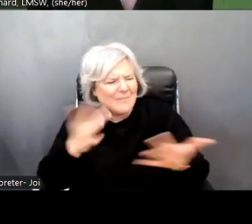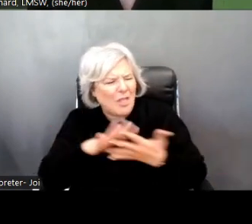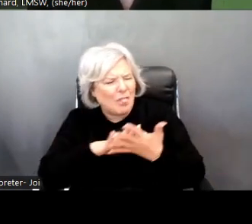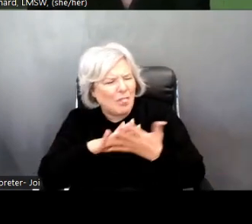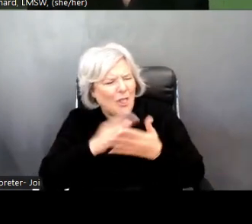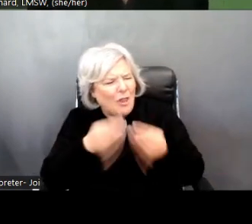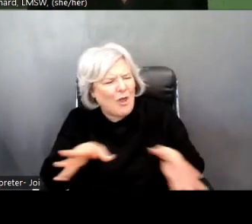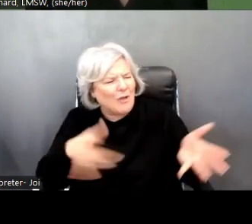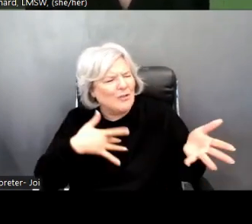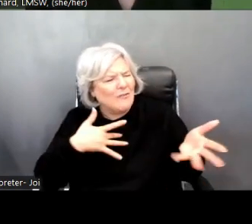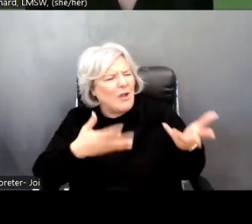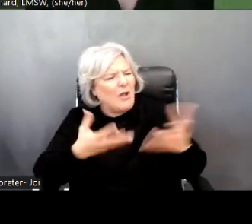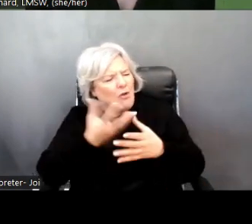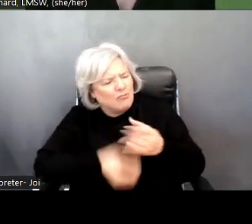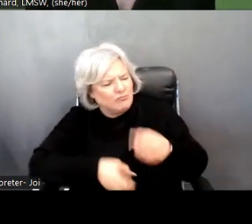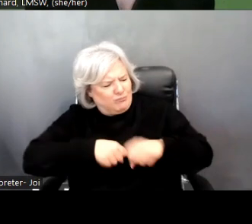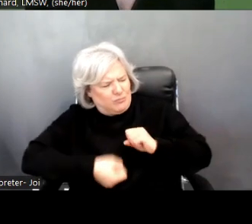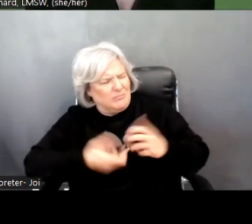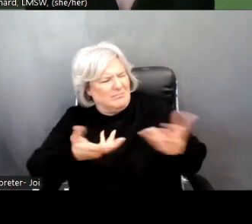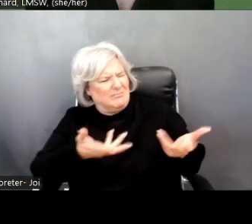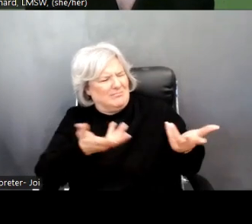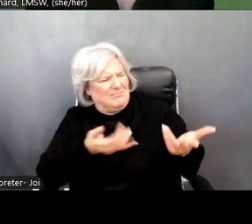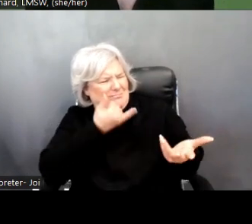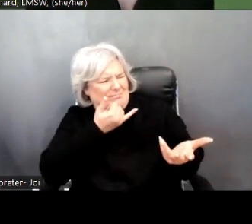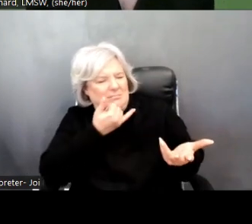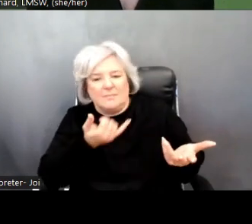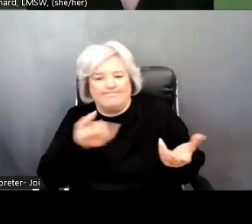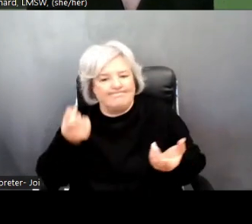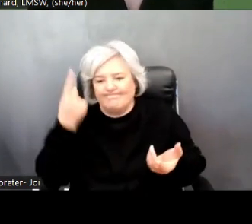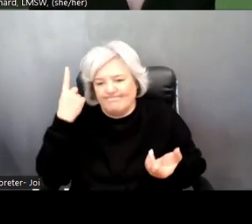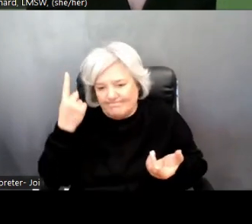and disenfranchised grief affect the children and parents that we're working with.